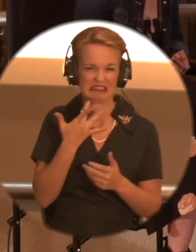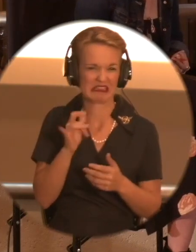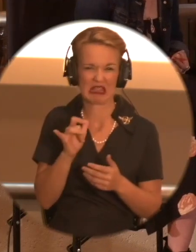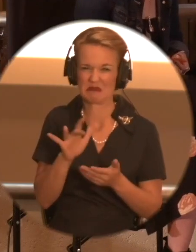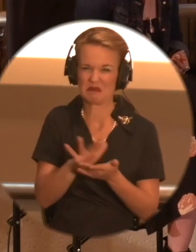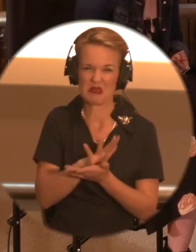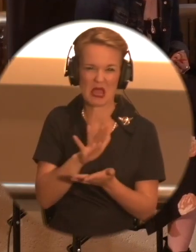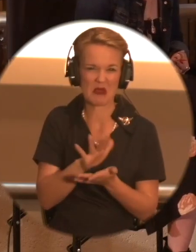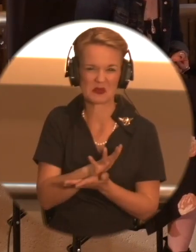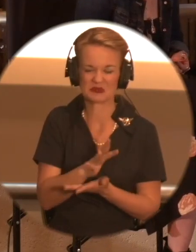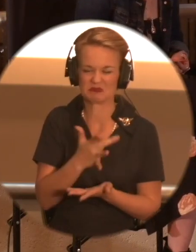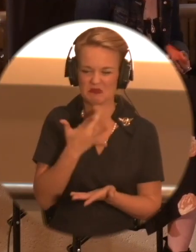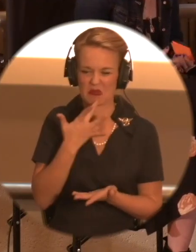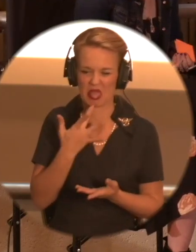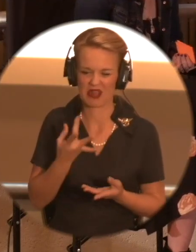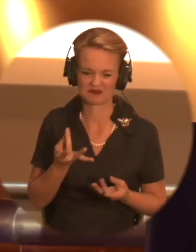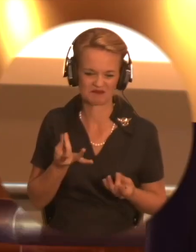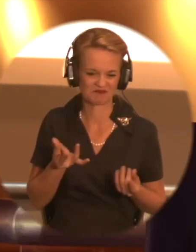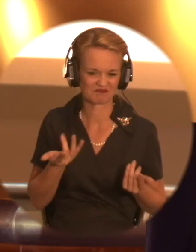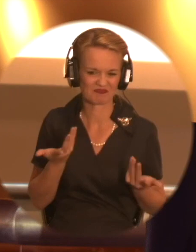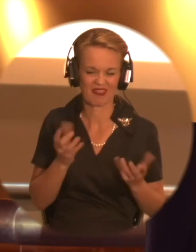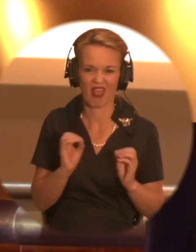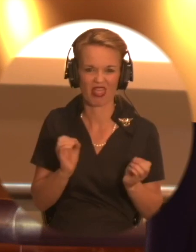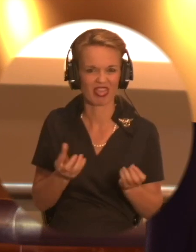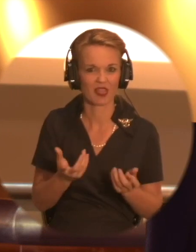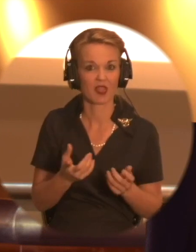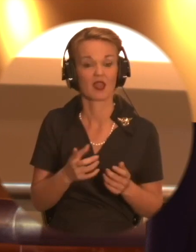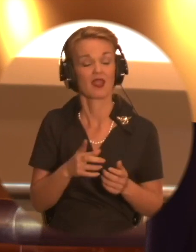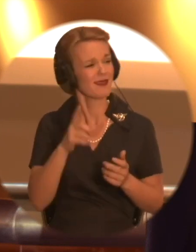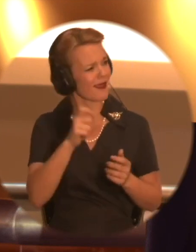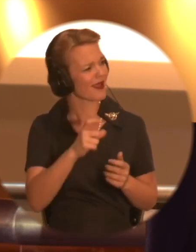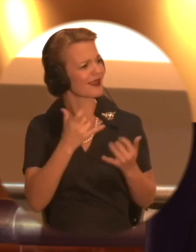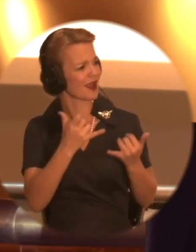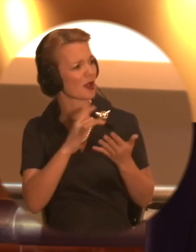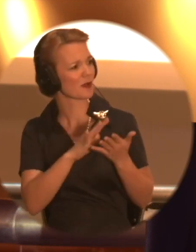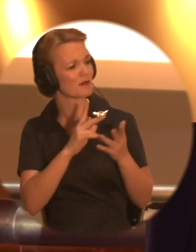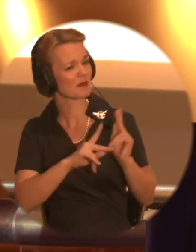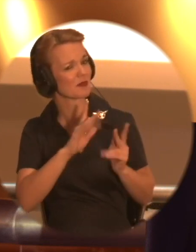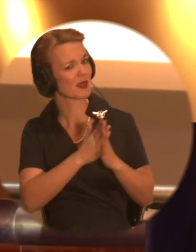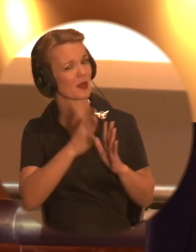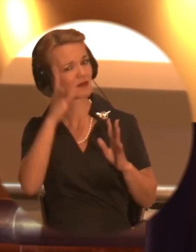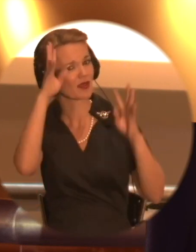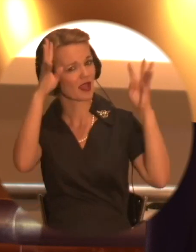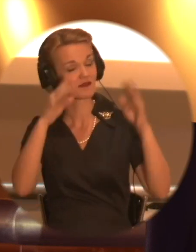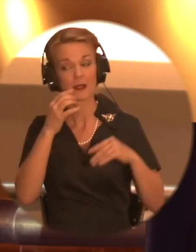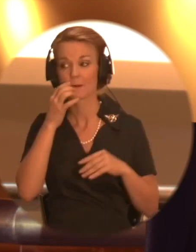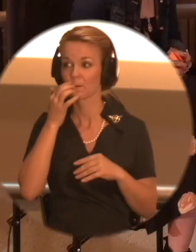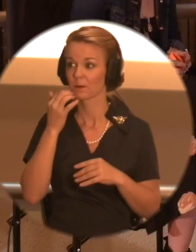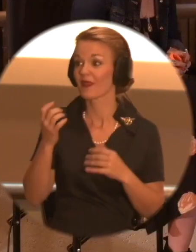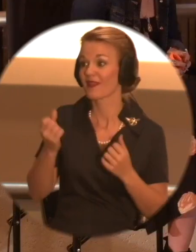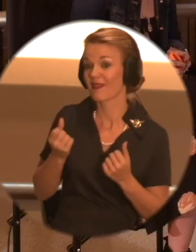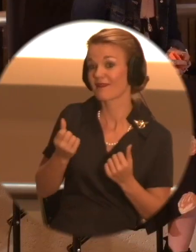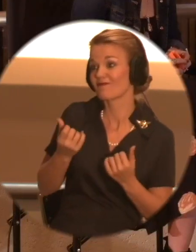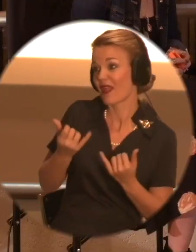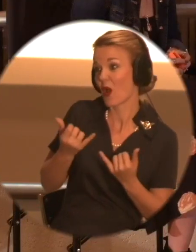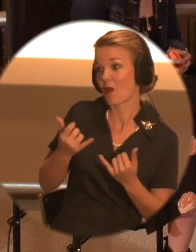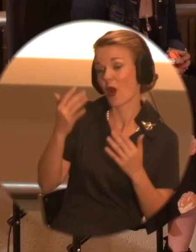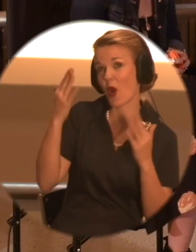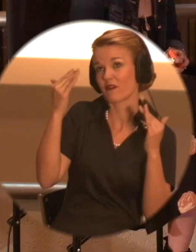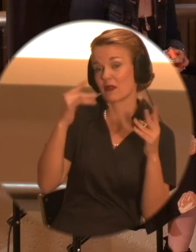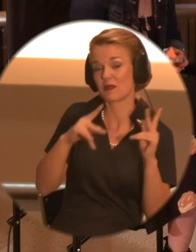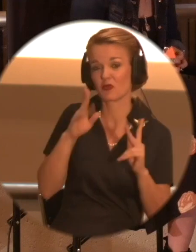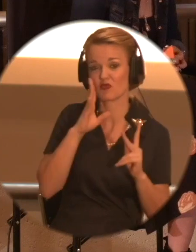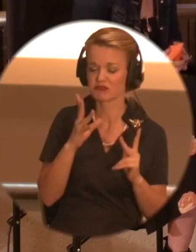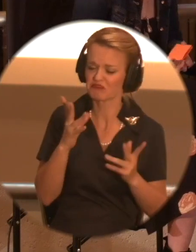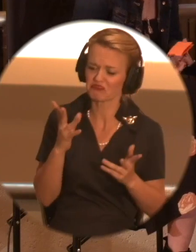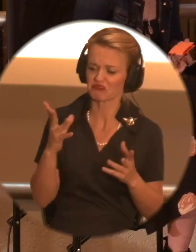come a long way. Yeah. That you're right. And there's creative ways to do I'm hoping stuff. people will turn around and then they join your camp of gluten-free is fine. Yeah, now. gluten-free is So,